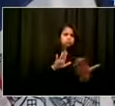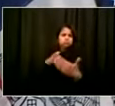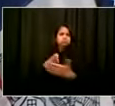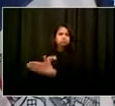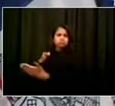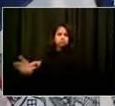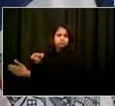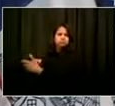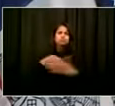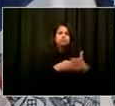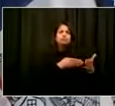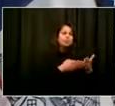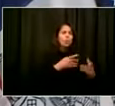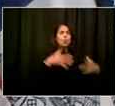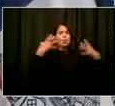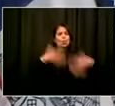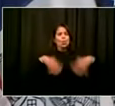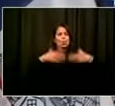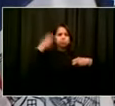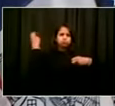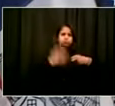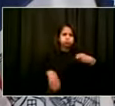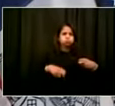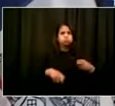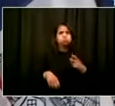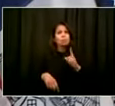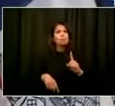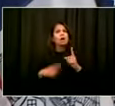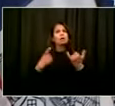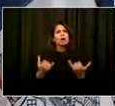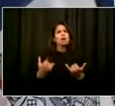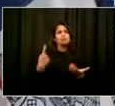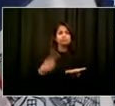able to talk about our results. And I want to say at the outset,